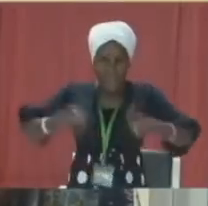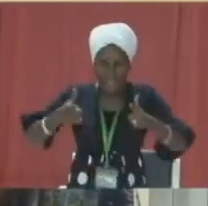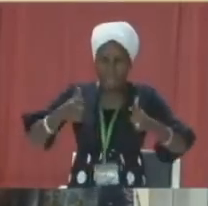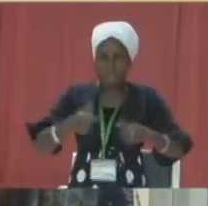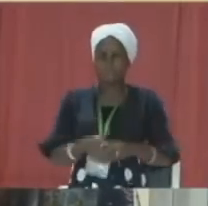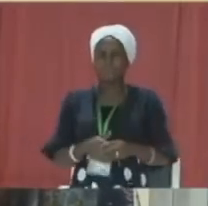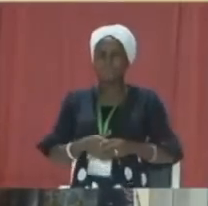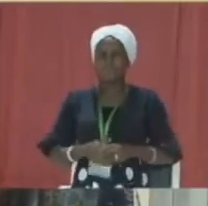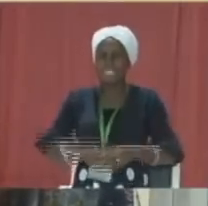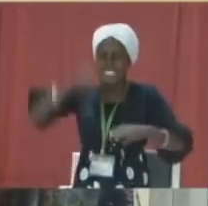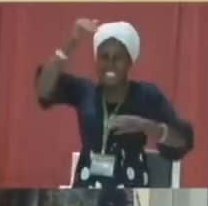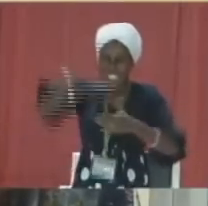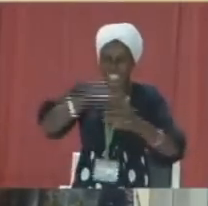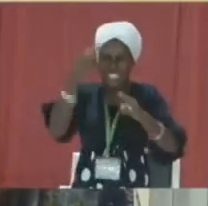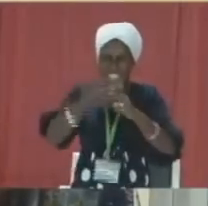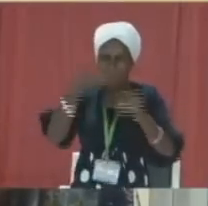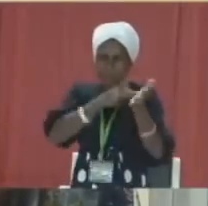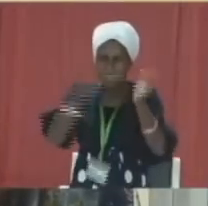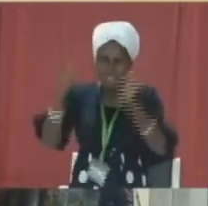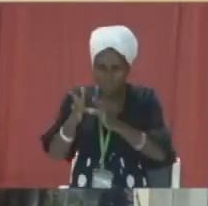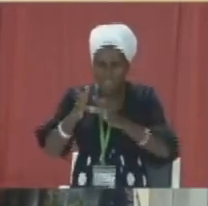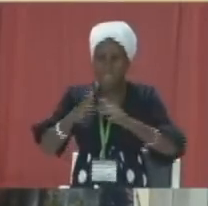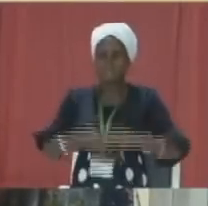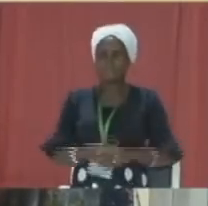In the name of Jesus,